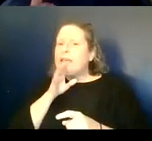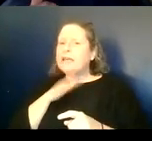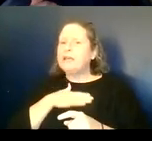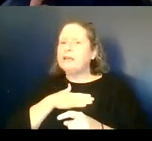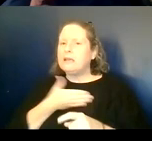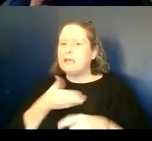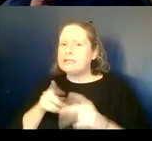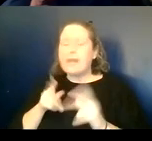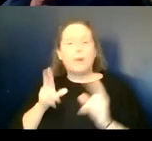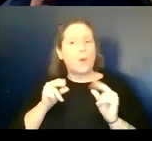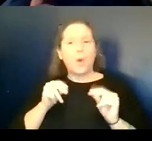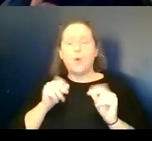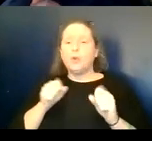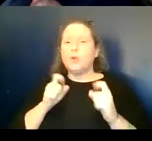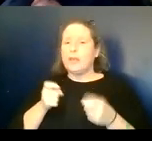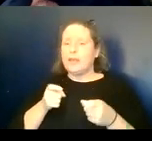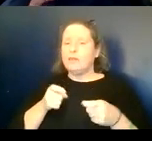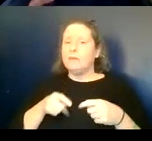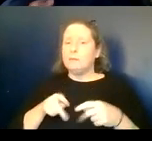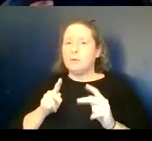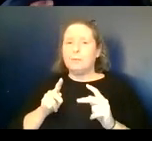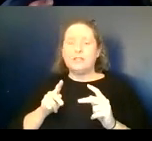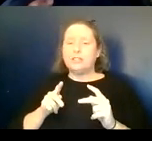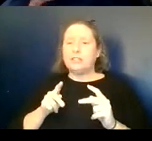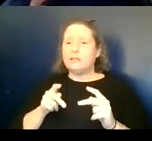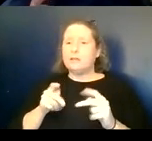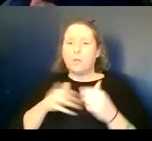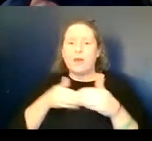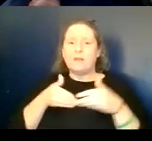consent could be given in any form,